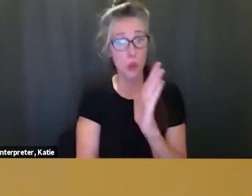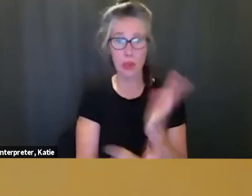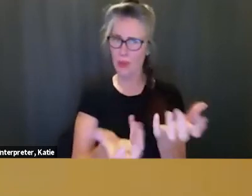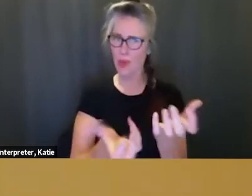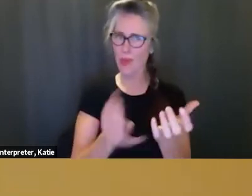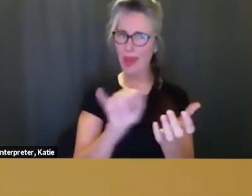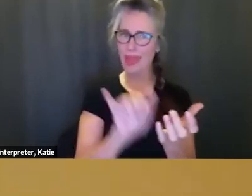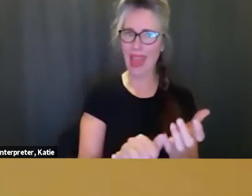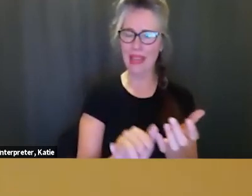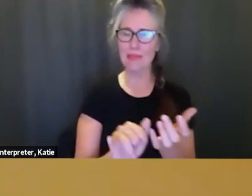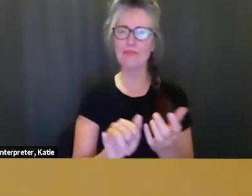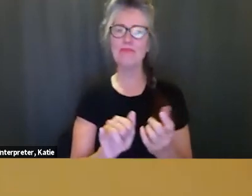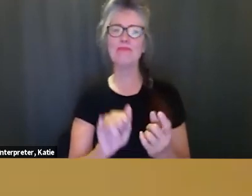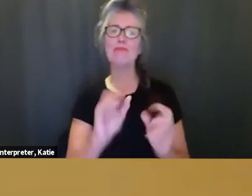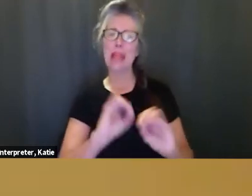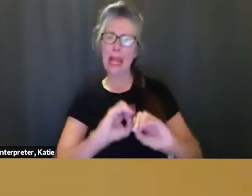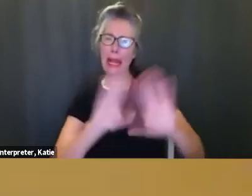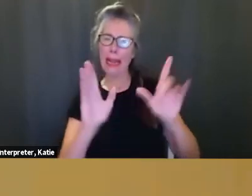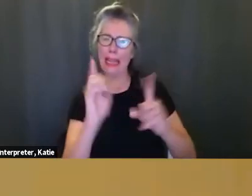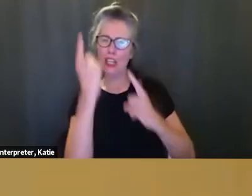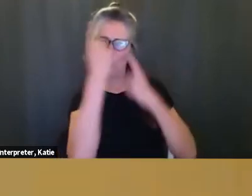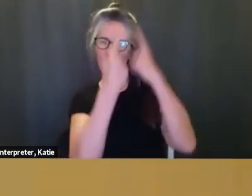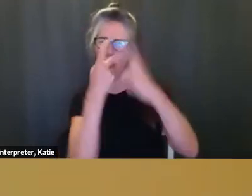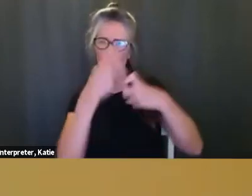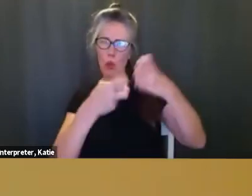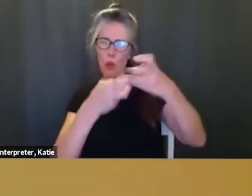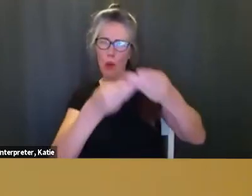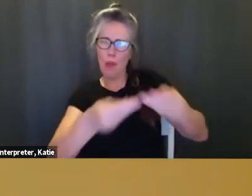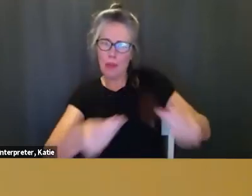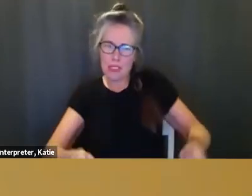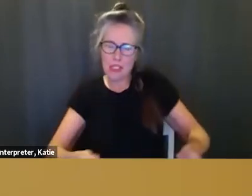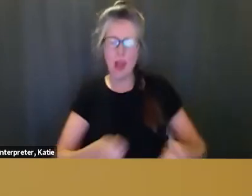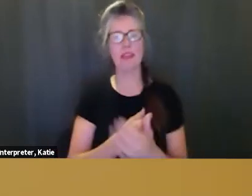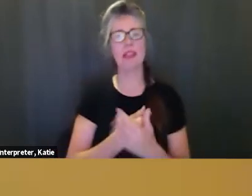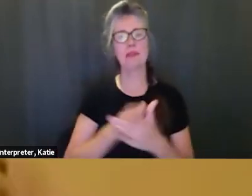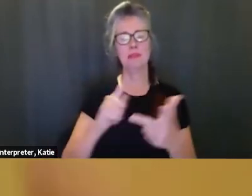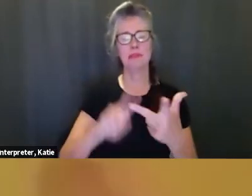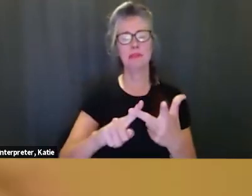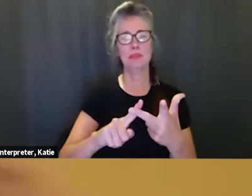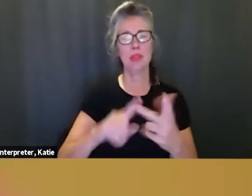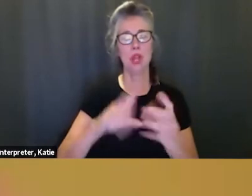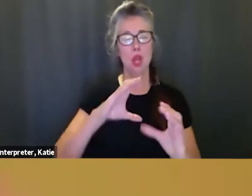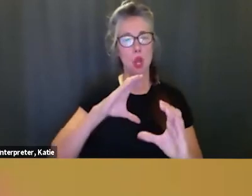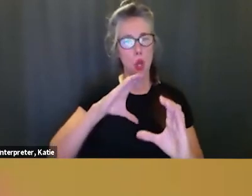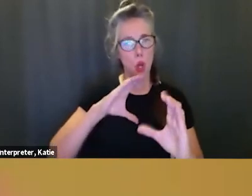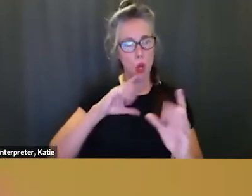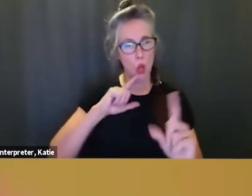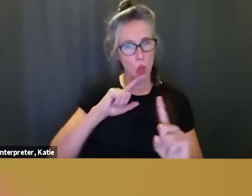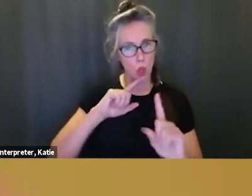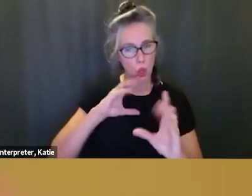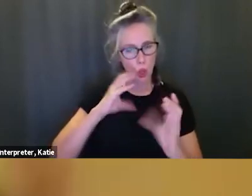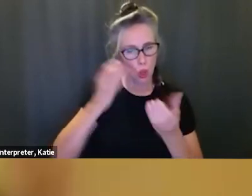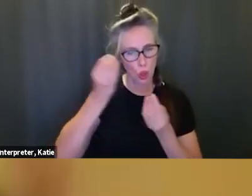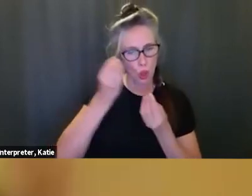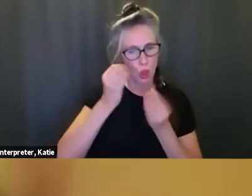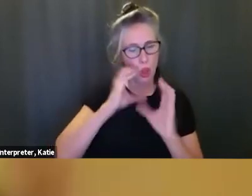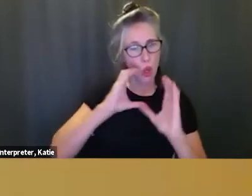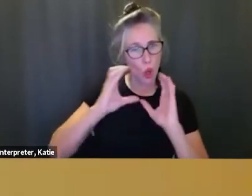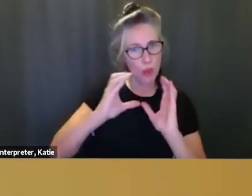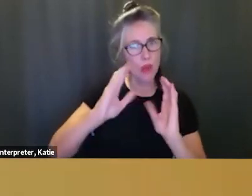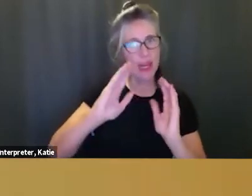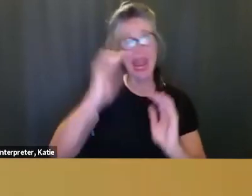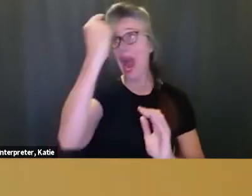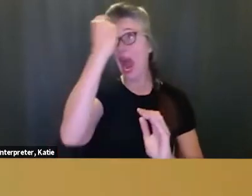Critical thinking, that's our problem solving. Communicating, that's getting the ideas that we're generating in our heads